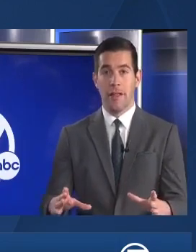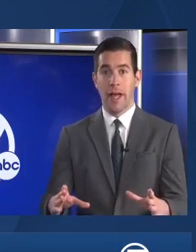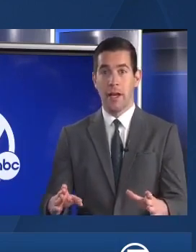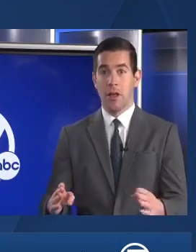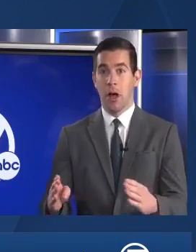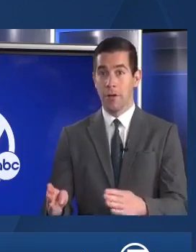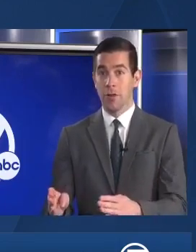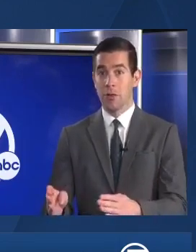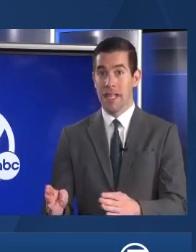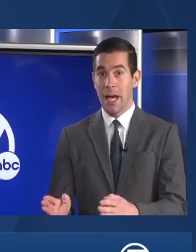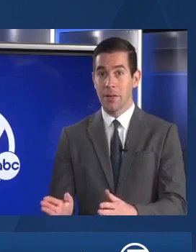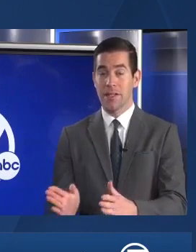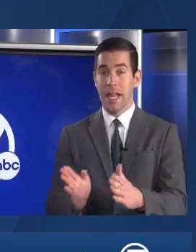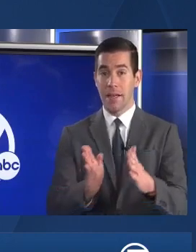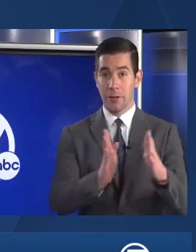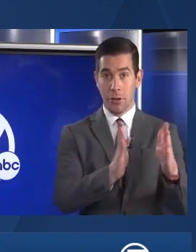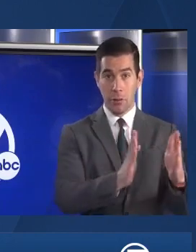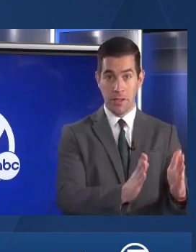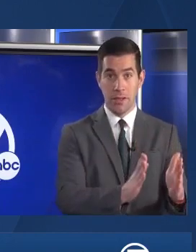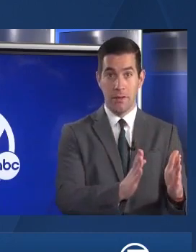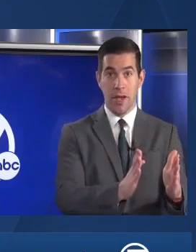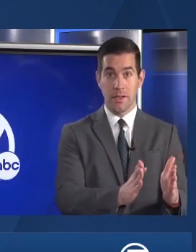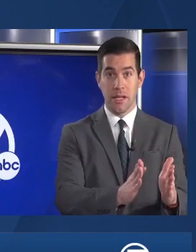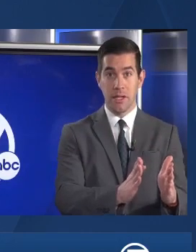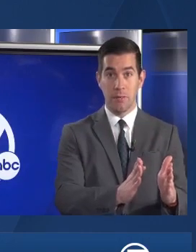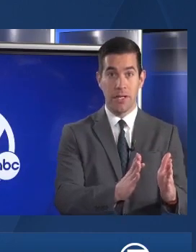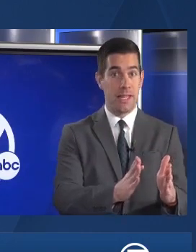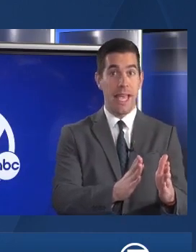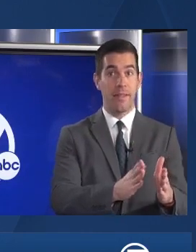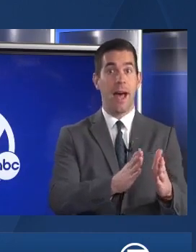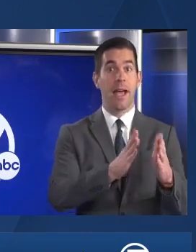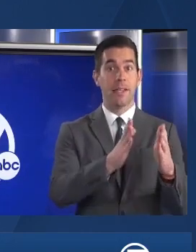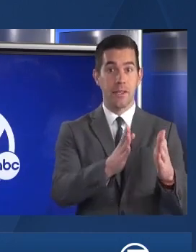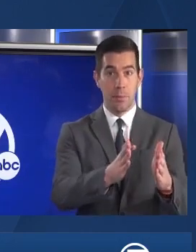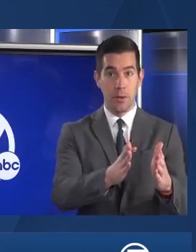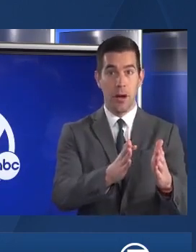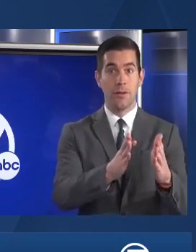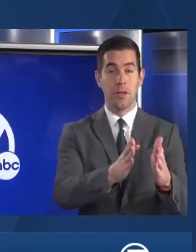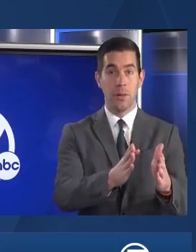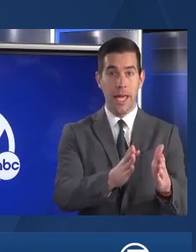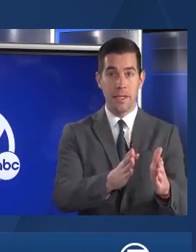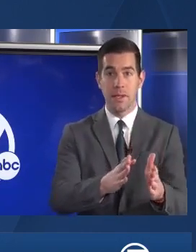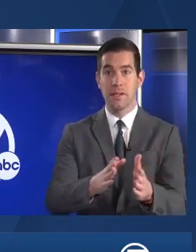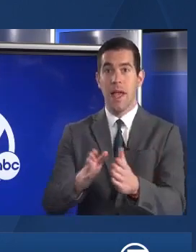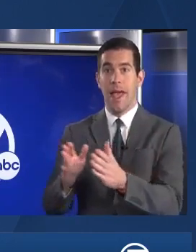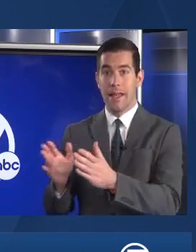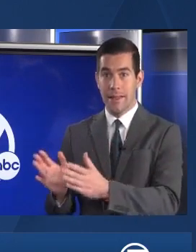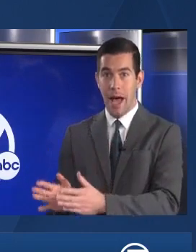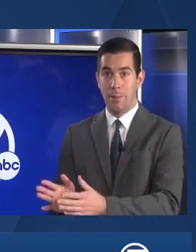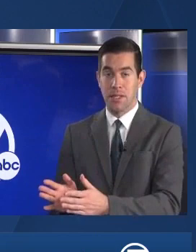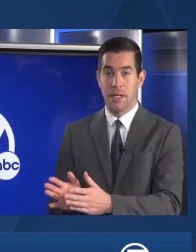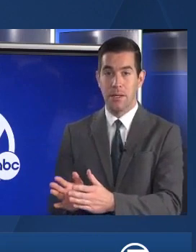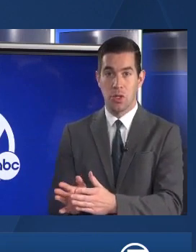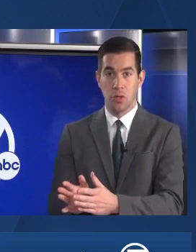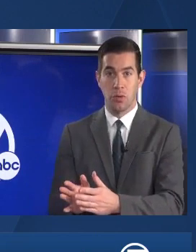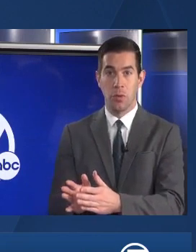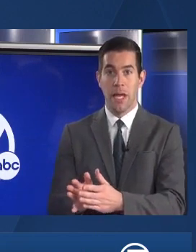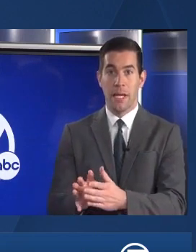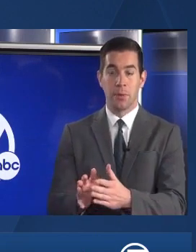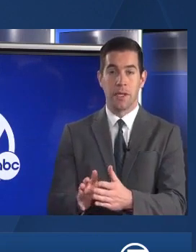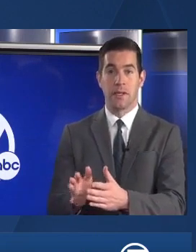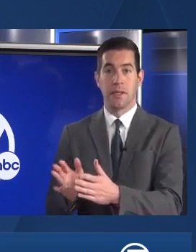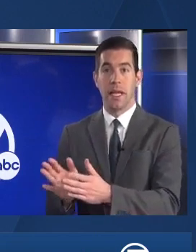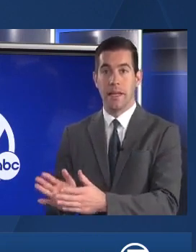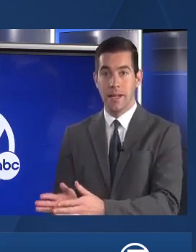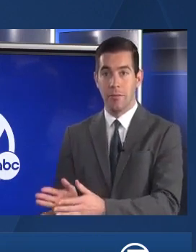chart that of those counties that had the lowest vaccination rates, they had the highest number of new cases, and the opposite is true